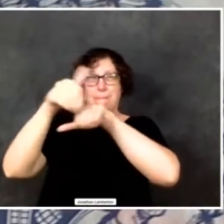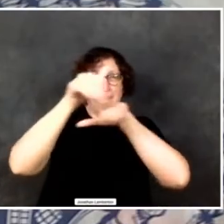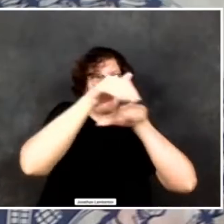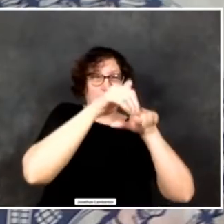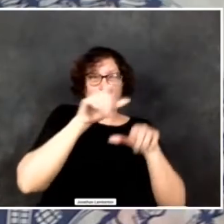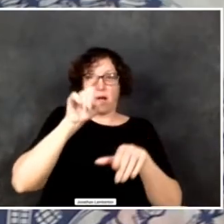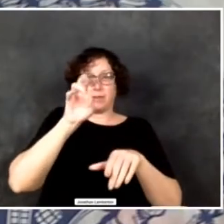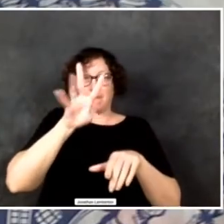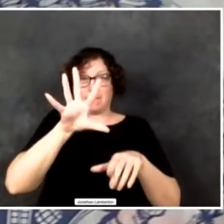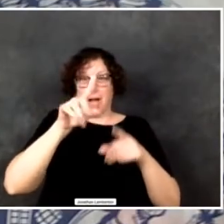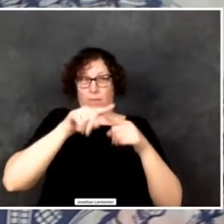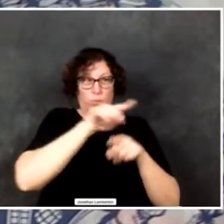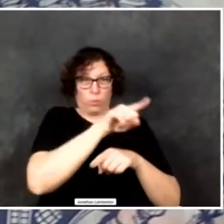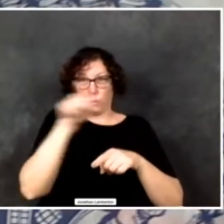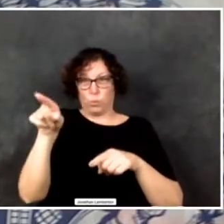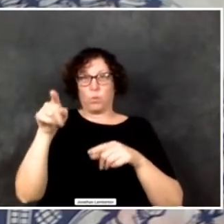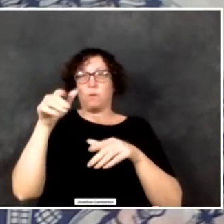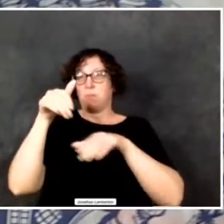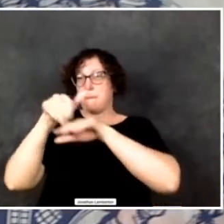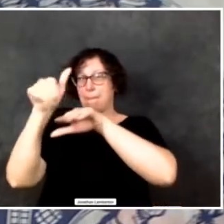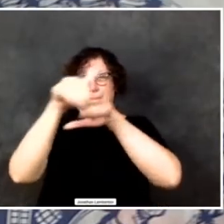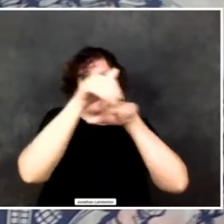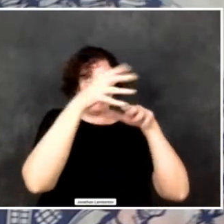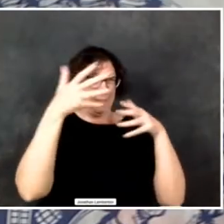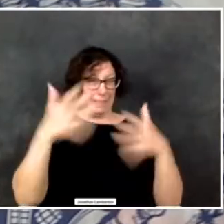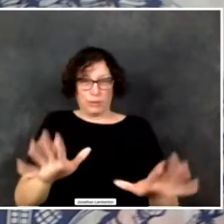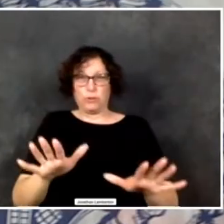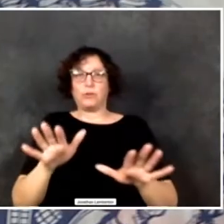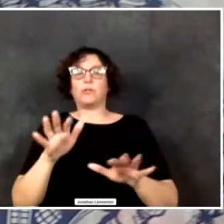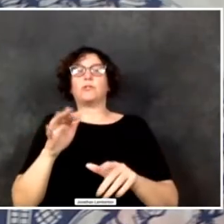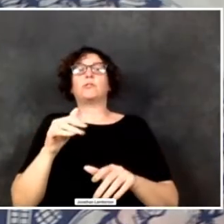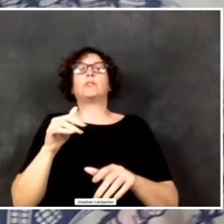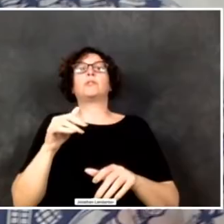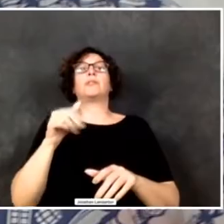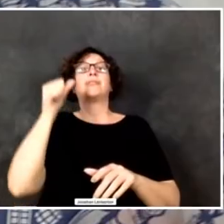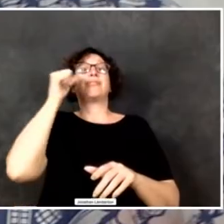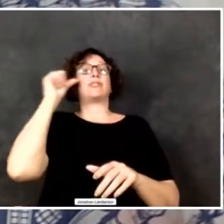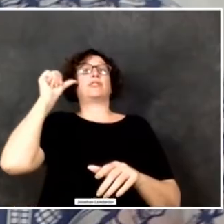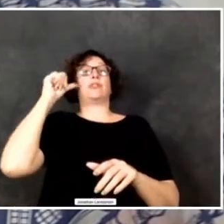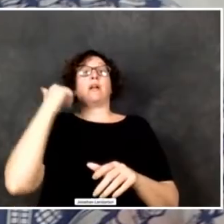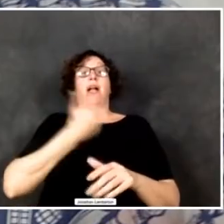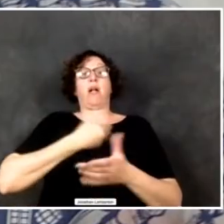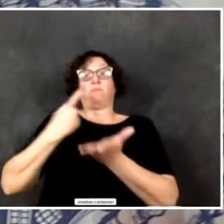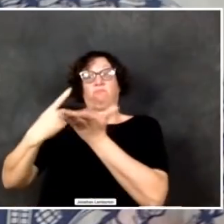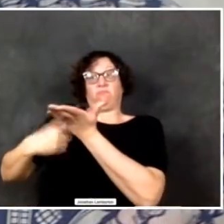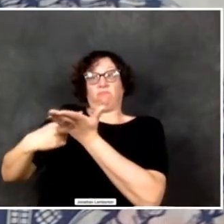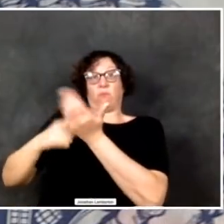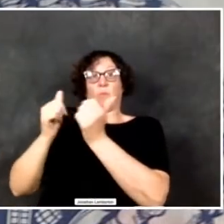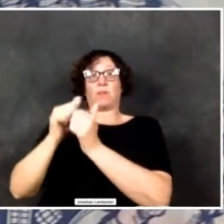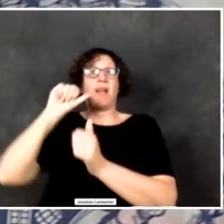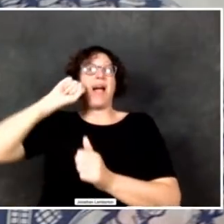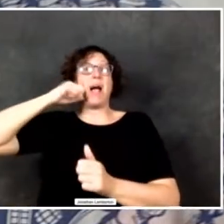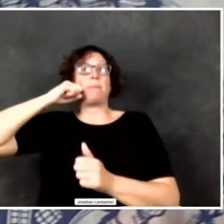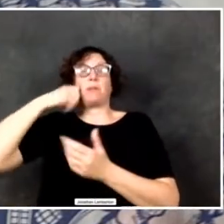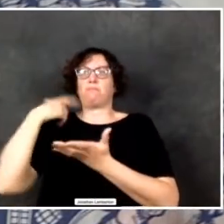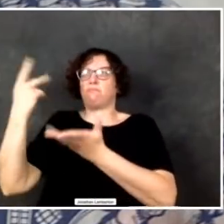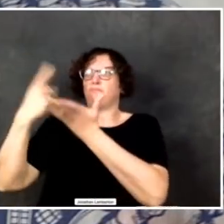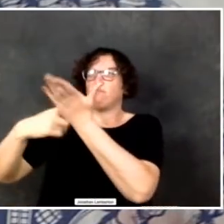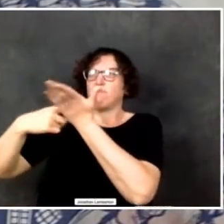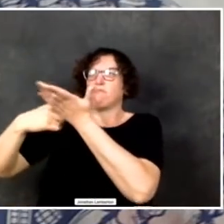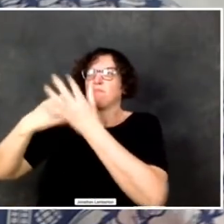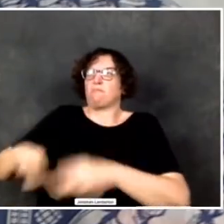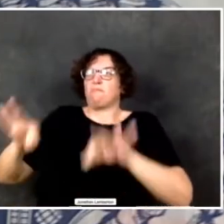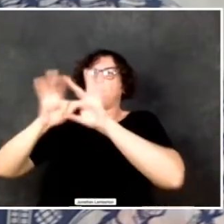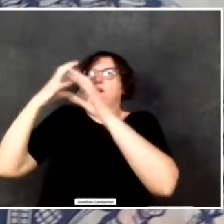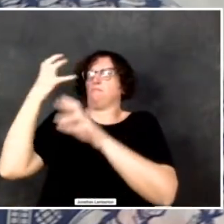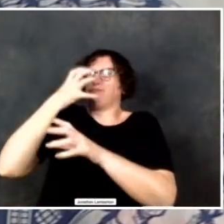with Tim Cook is critical because it's been really a supply chain issue If you think about every school system in America right